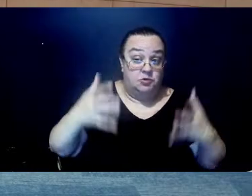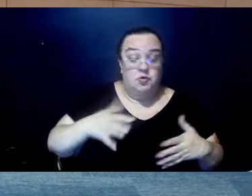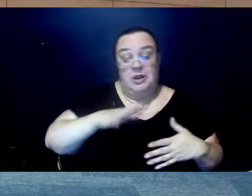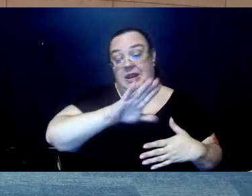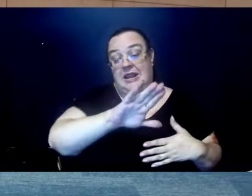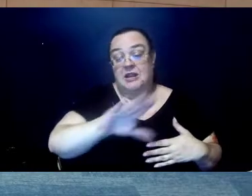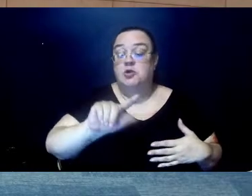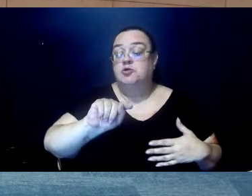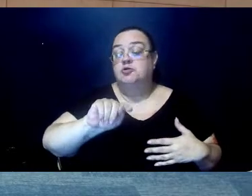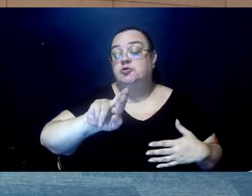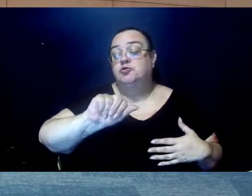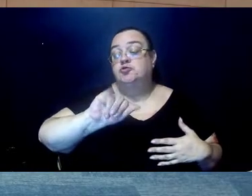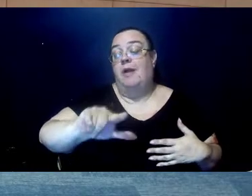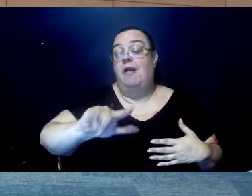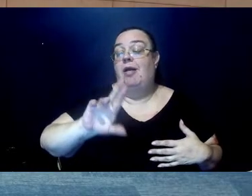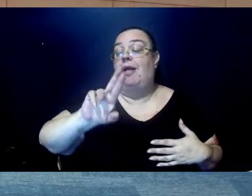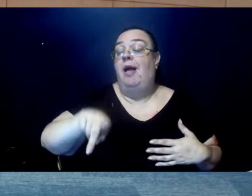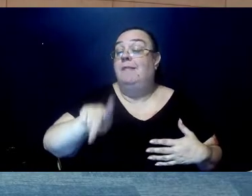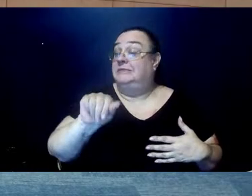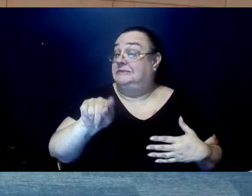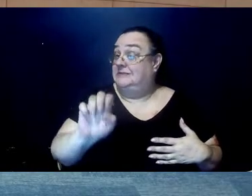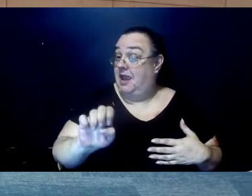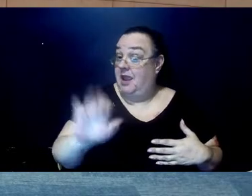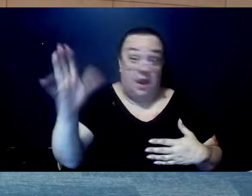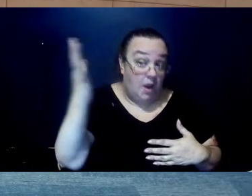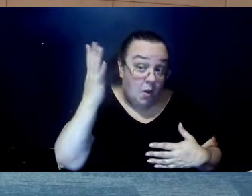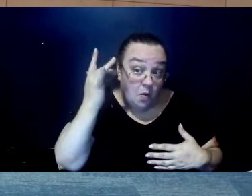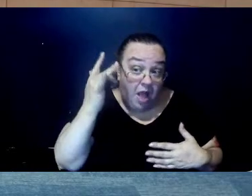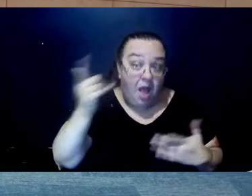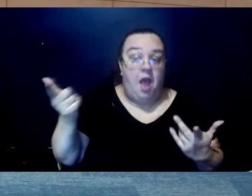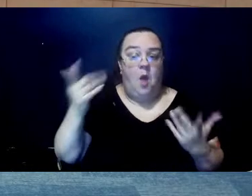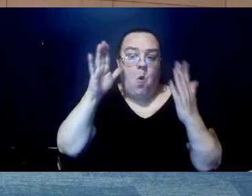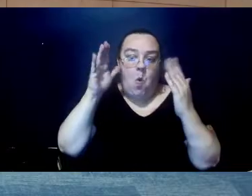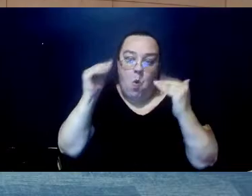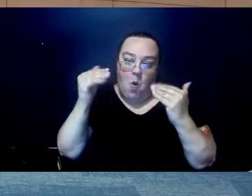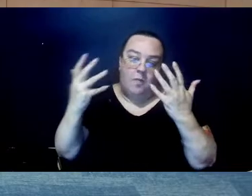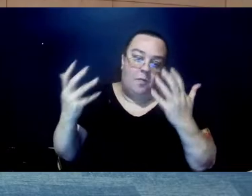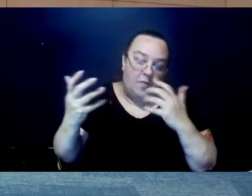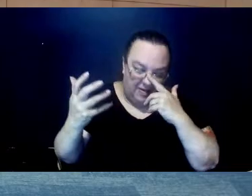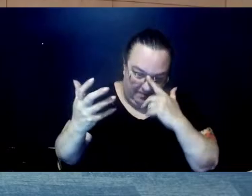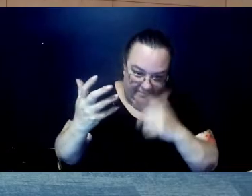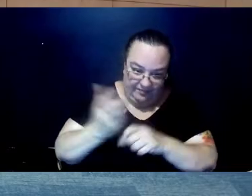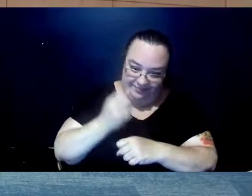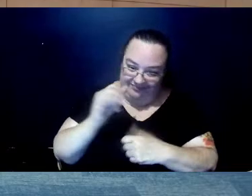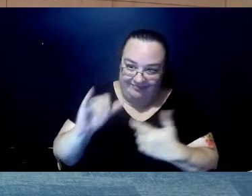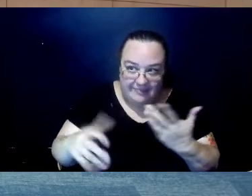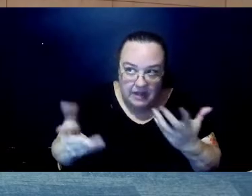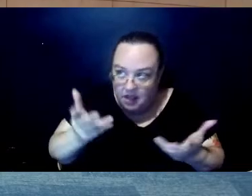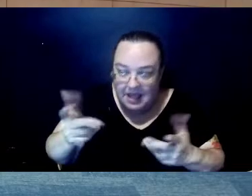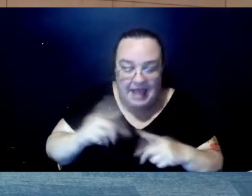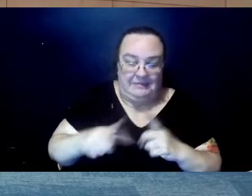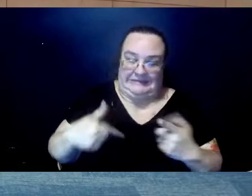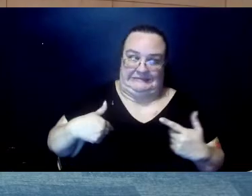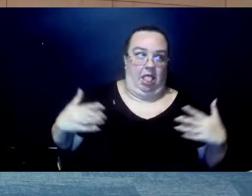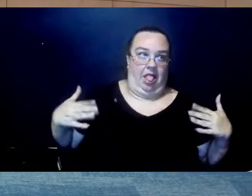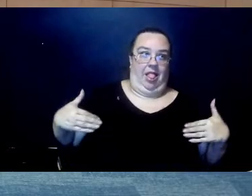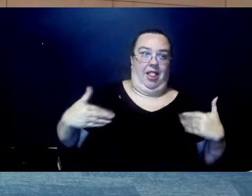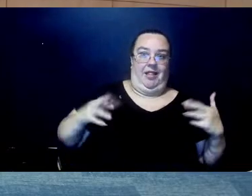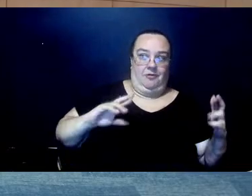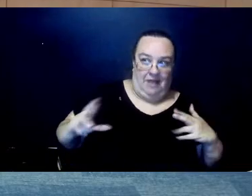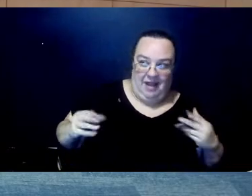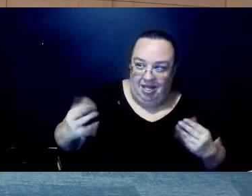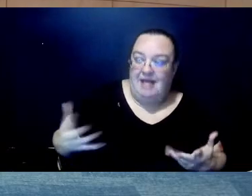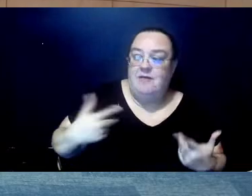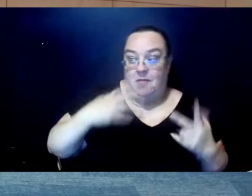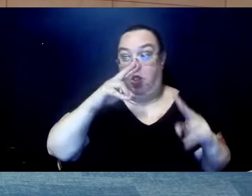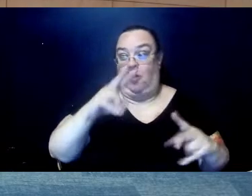trail update because they are hoping to get that, and I've not been able to give them any material. So I'm looking forward to that